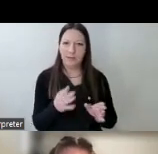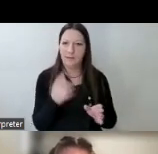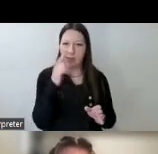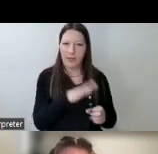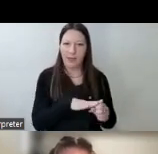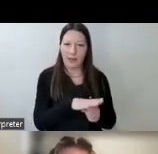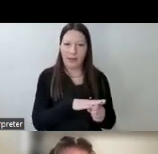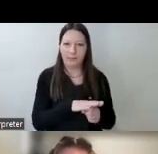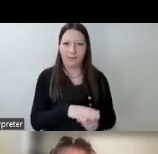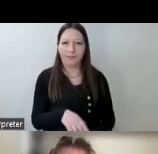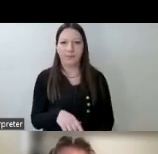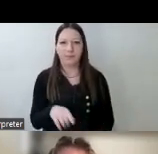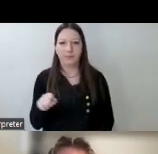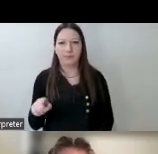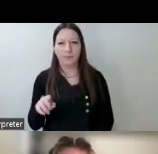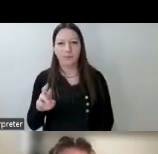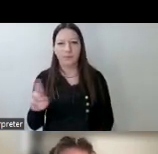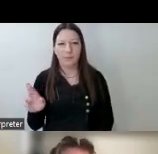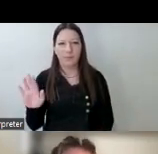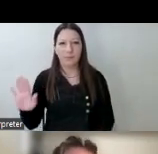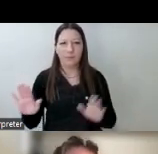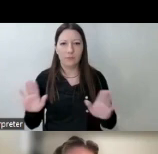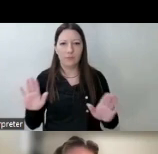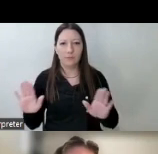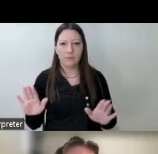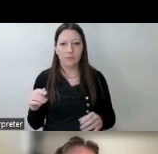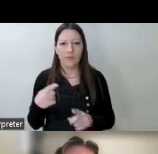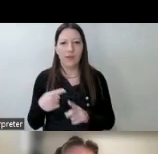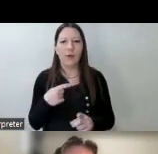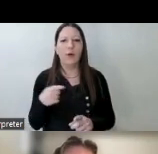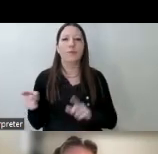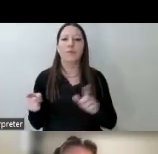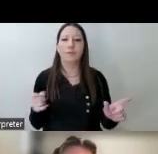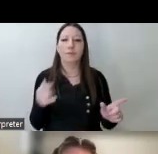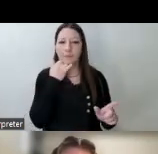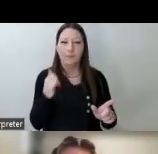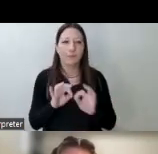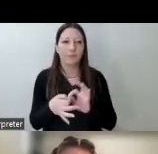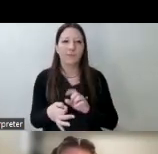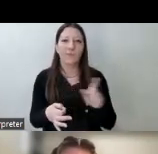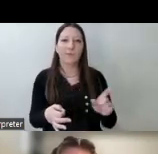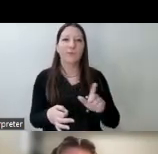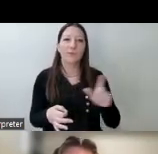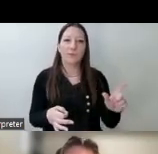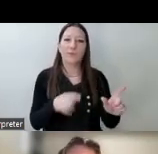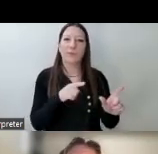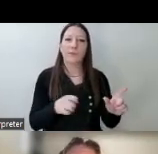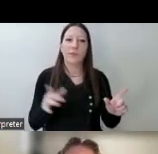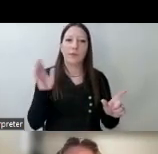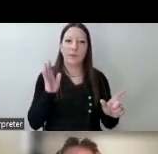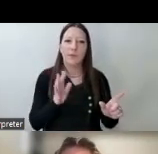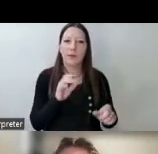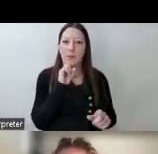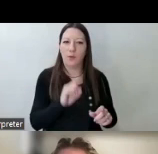is titled Towards an Appreciation of the Environment. This image is a mock-up of an aerial view of the site. I know it's